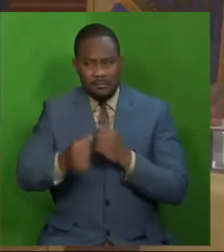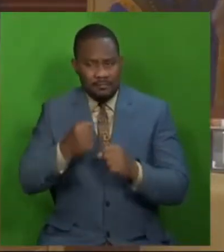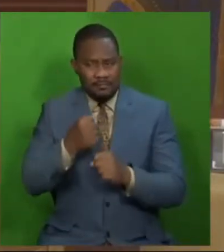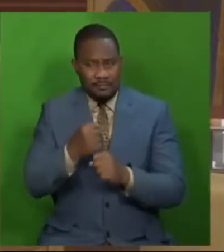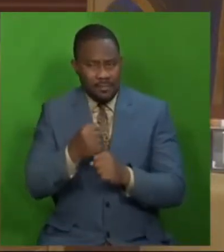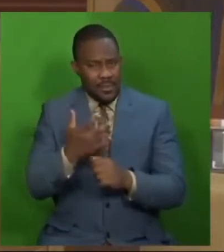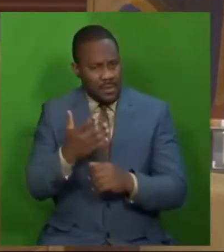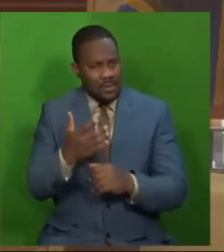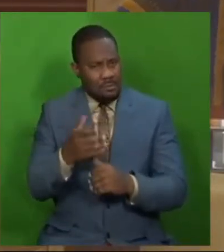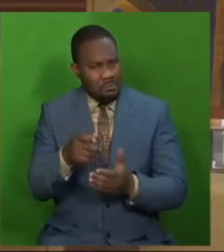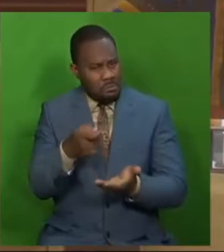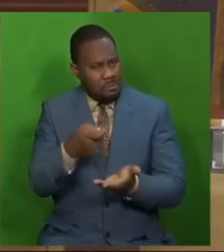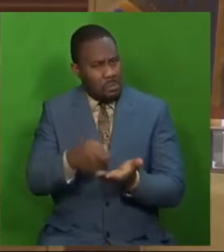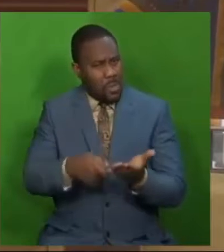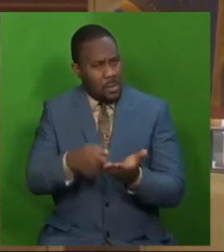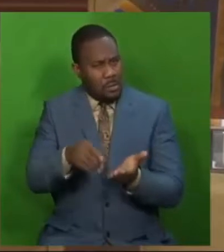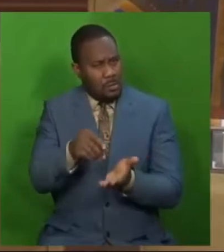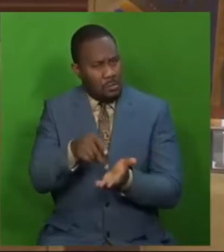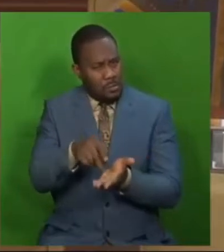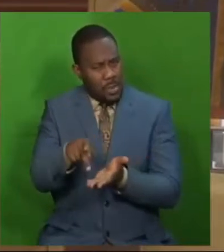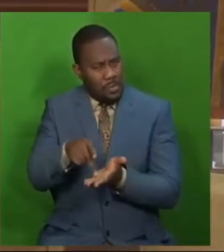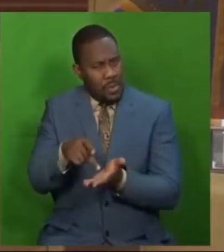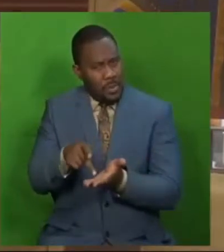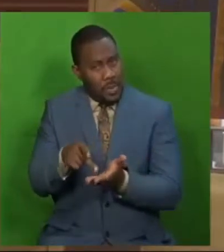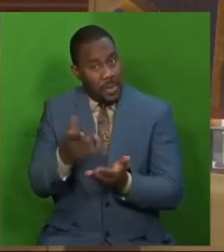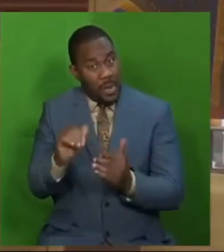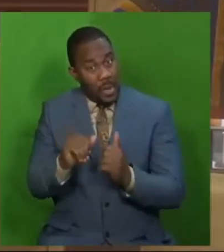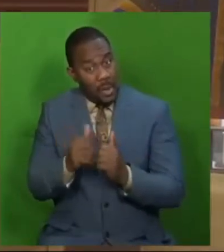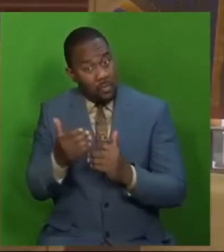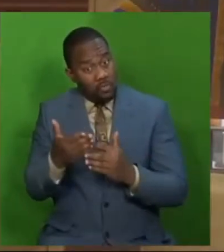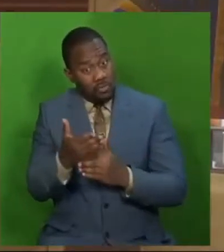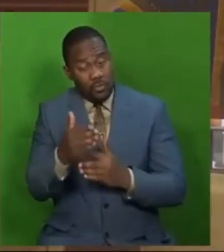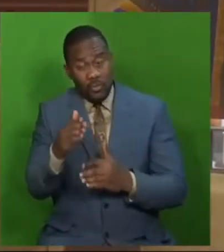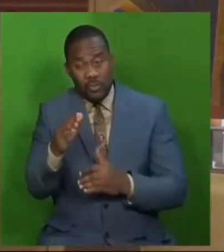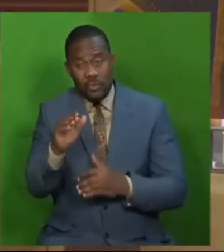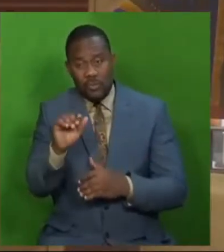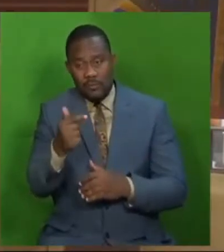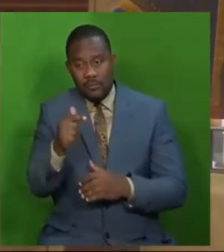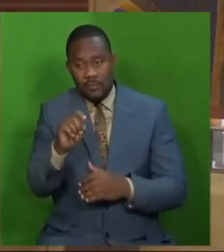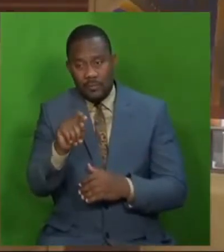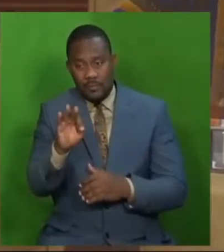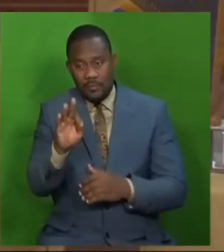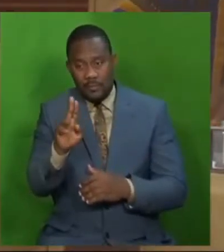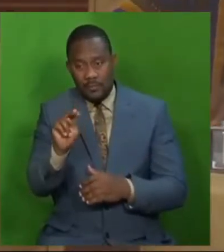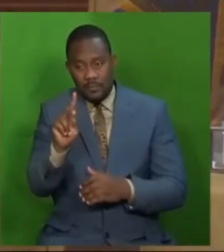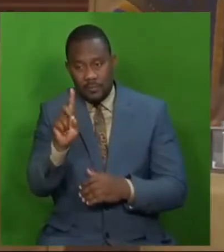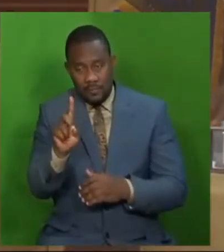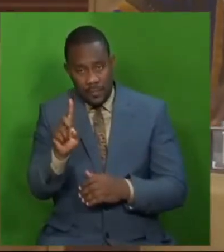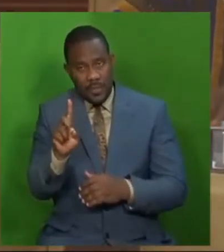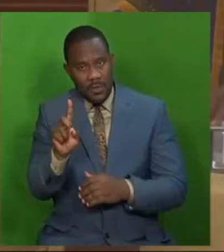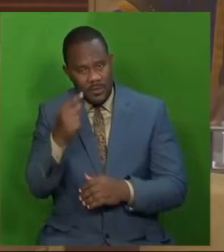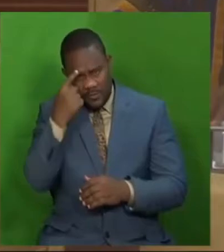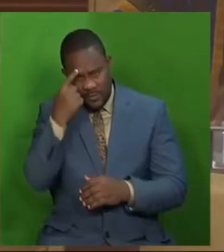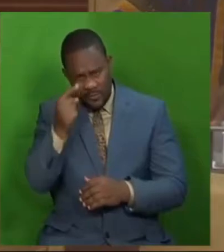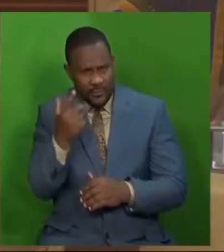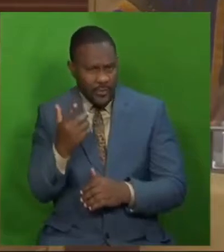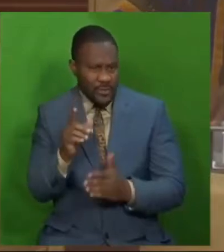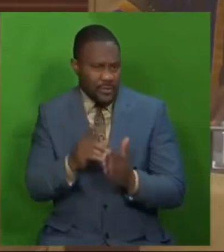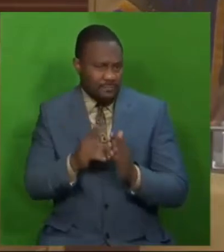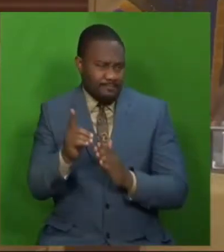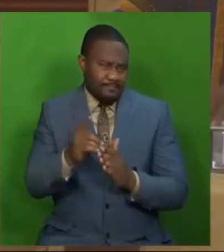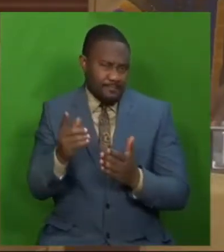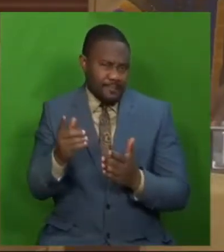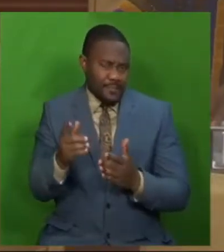pay their taxes through the Get Fund for the development of education in Ghana, a sizable percentage of